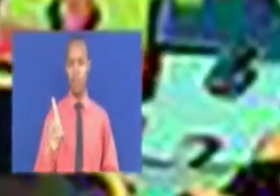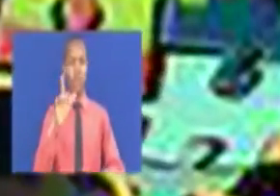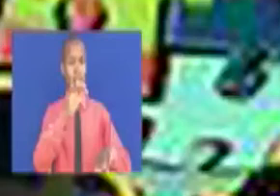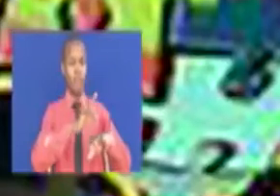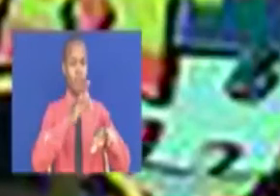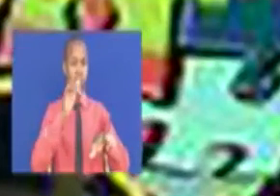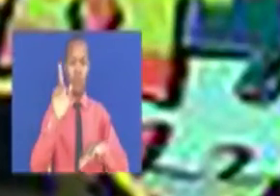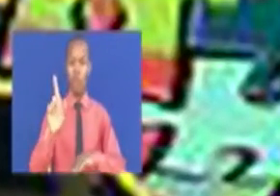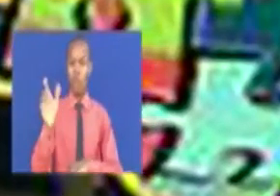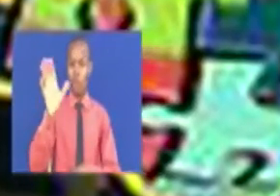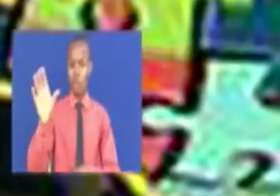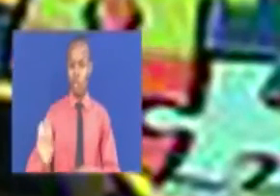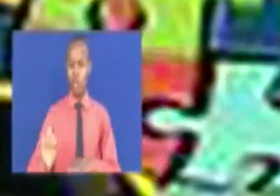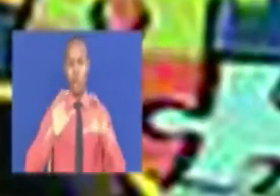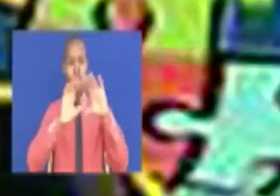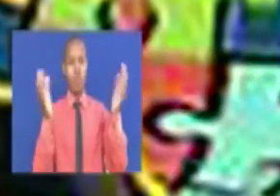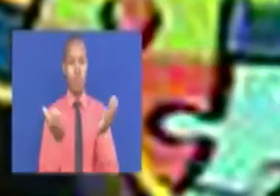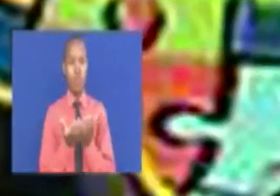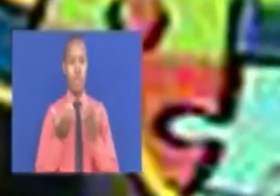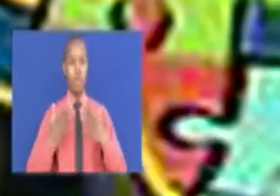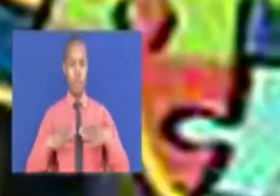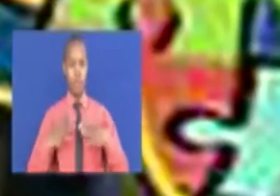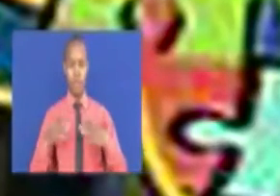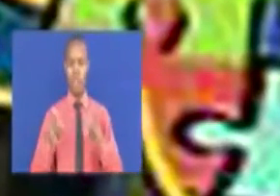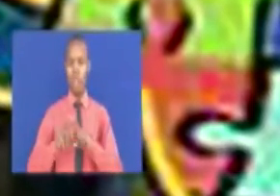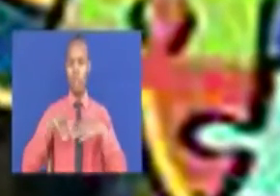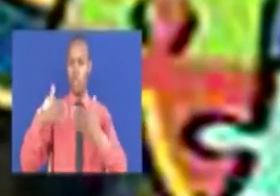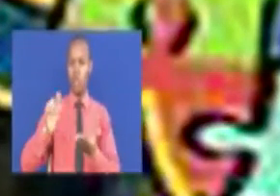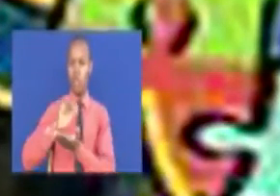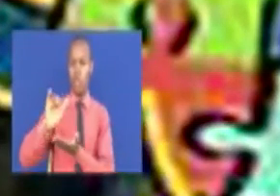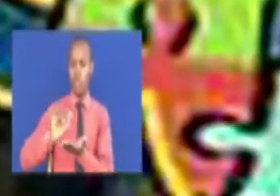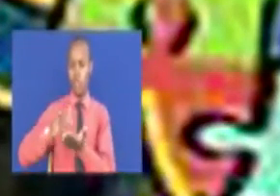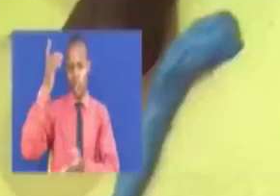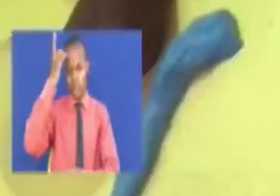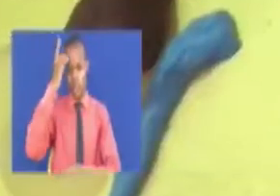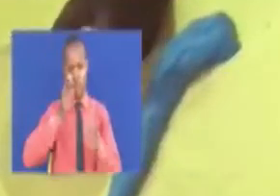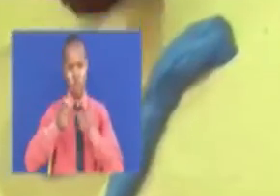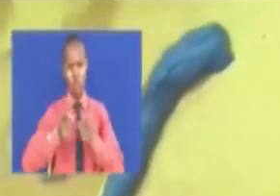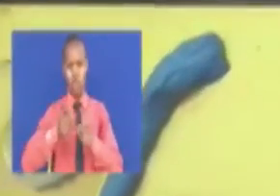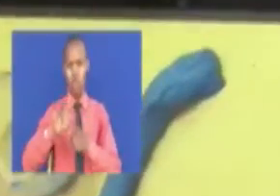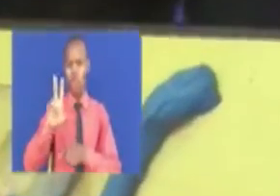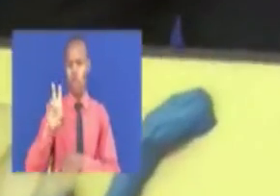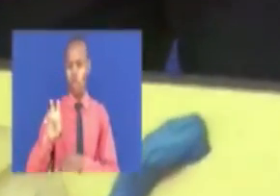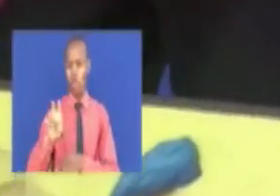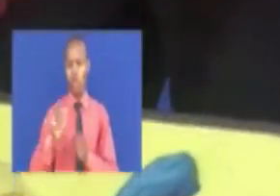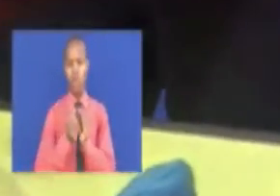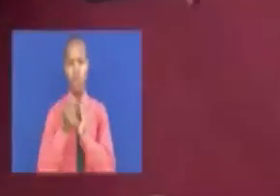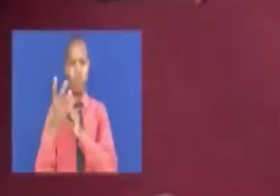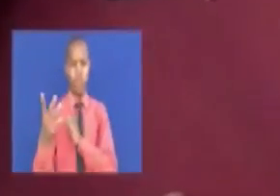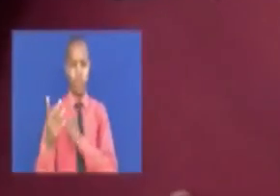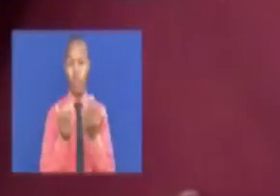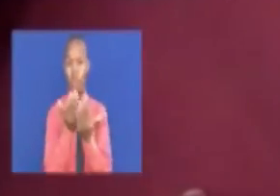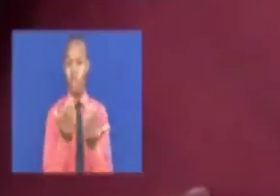affects 1% of the world population, according to the Center of Disease Control, 2014. Children with autism